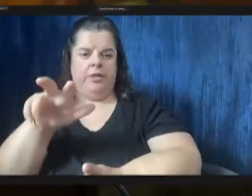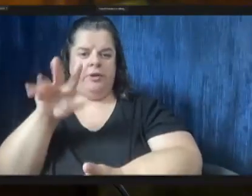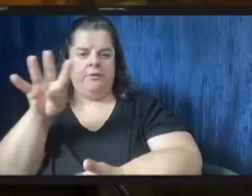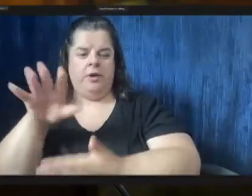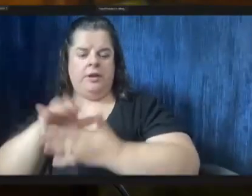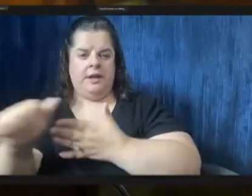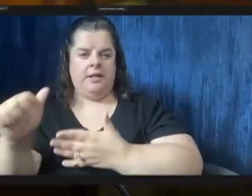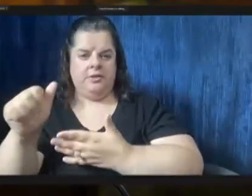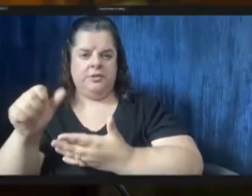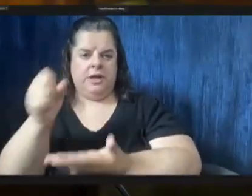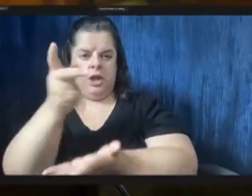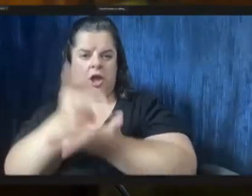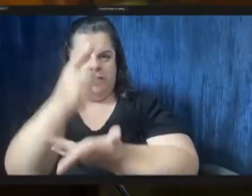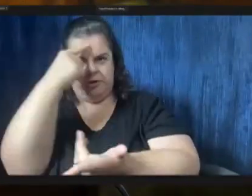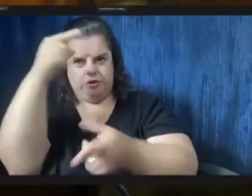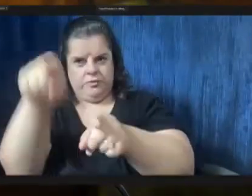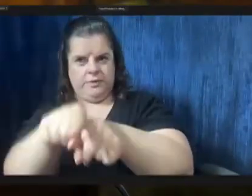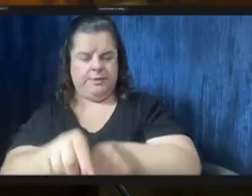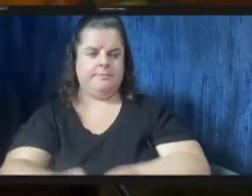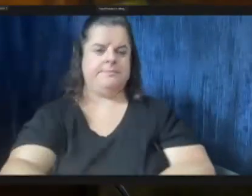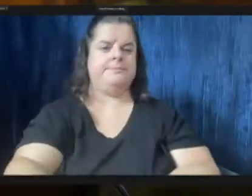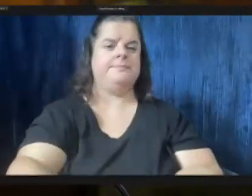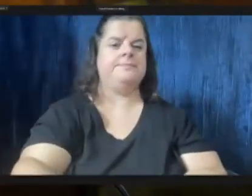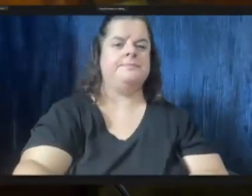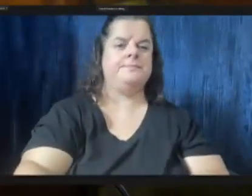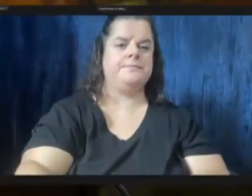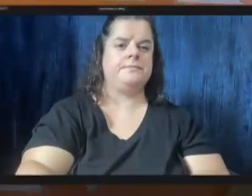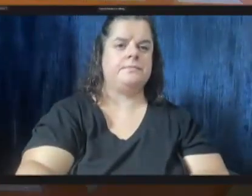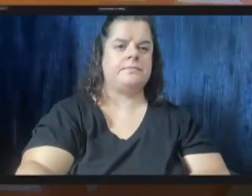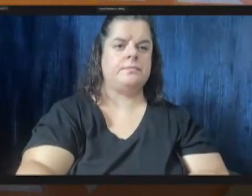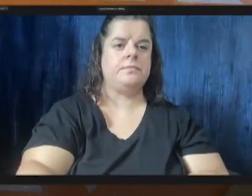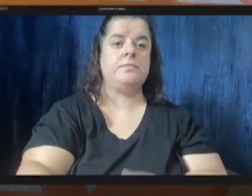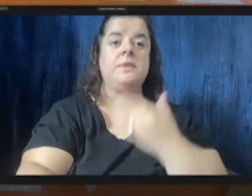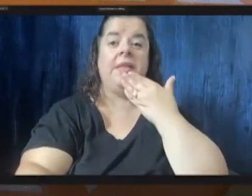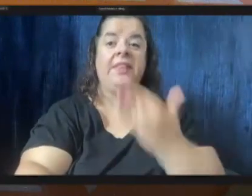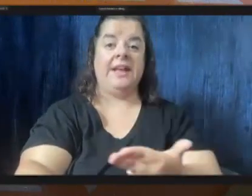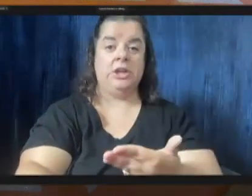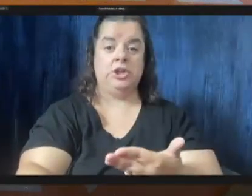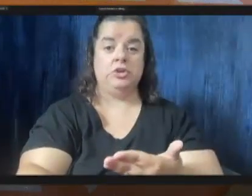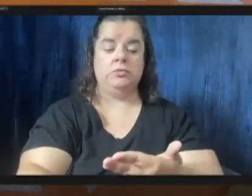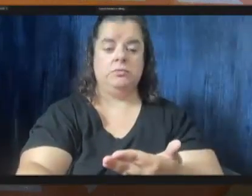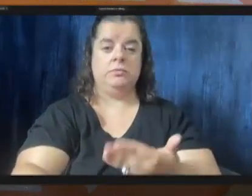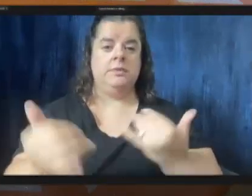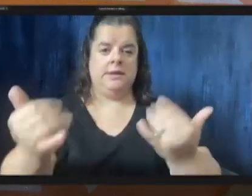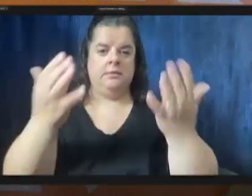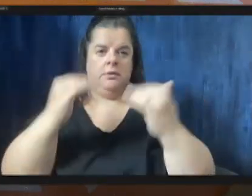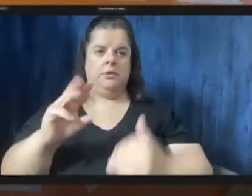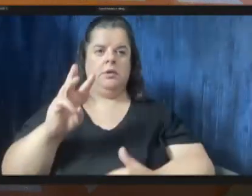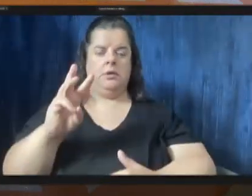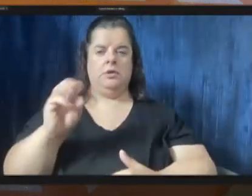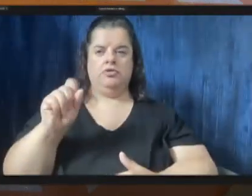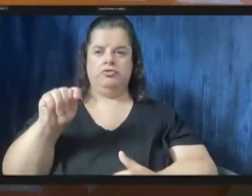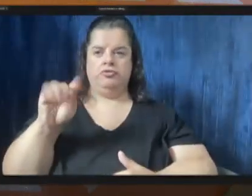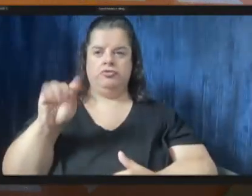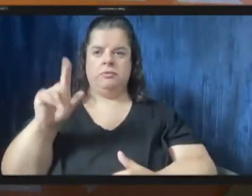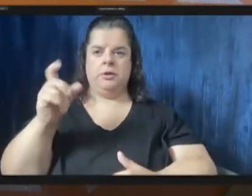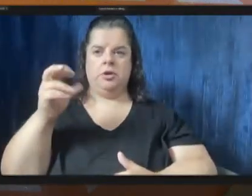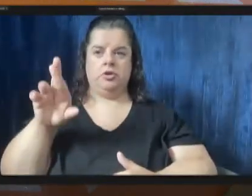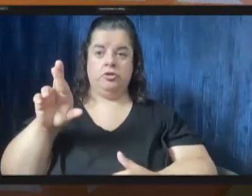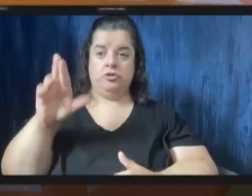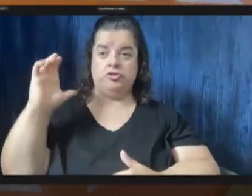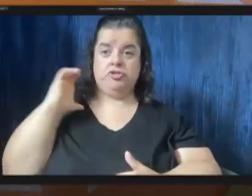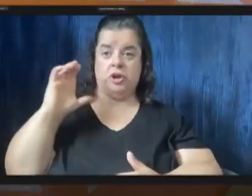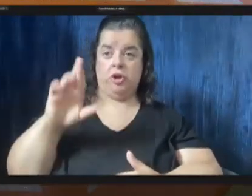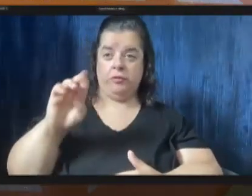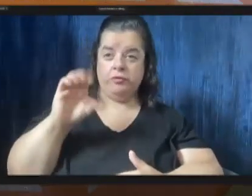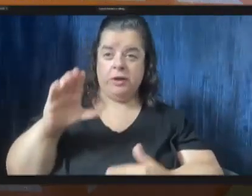and authorizing a subsequent agreement. Thank you very much. That takes us to Councilwoman Strasburger, Chair of Recreation, Youth,